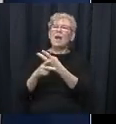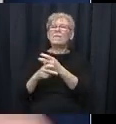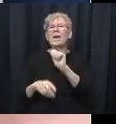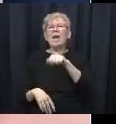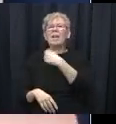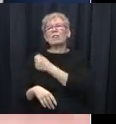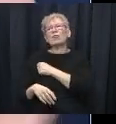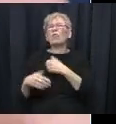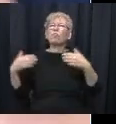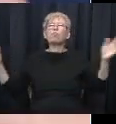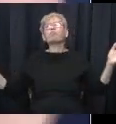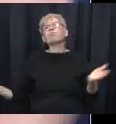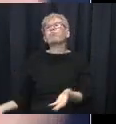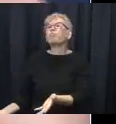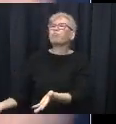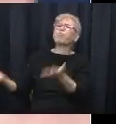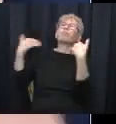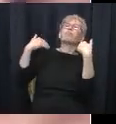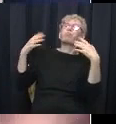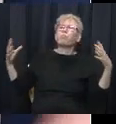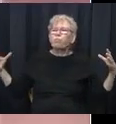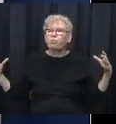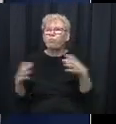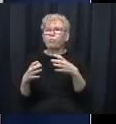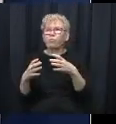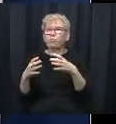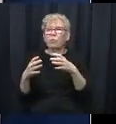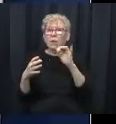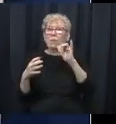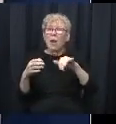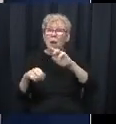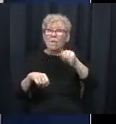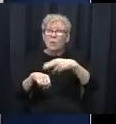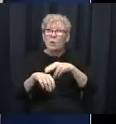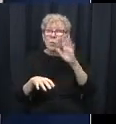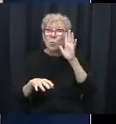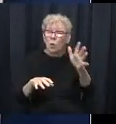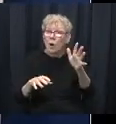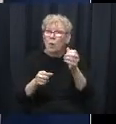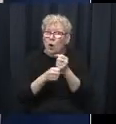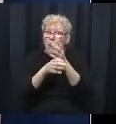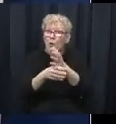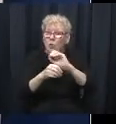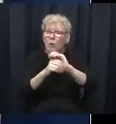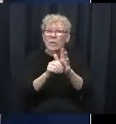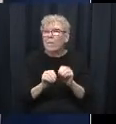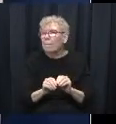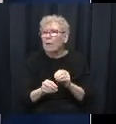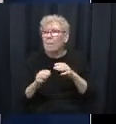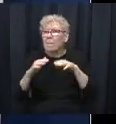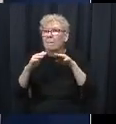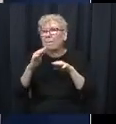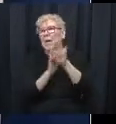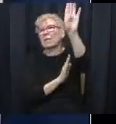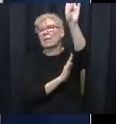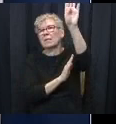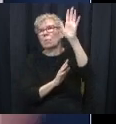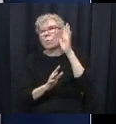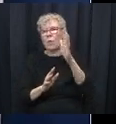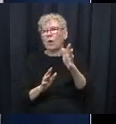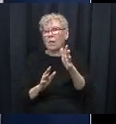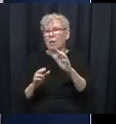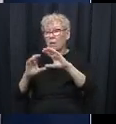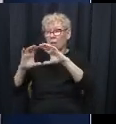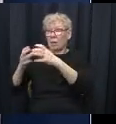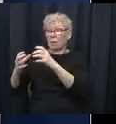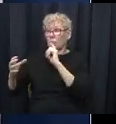every spike is that when it starts with the 20s and 30s, it rapidly moves up because we don't live in intergenerational isolation in our society. People of